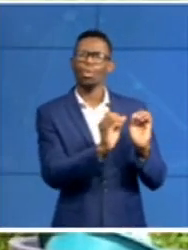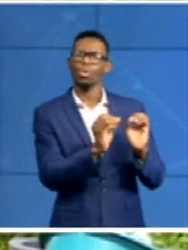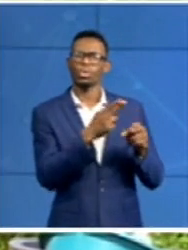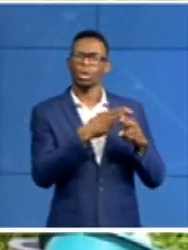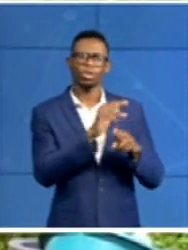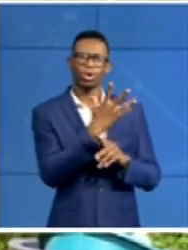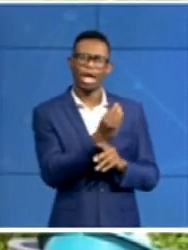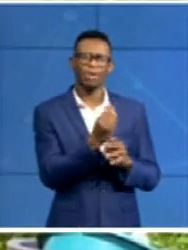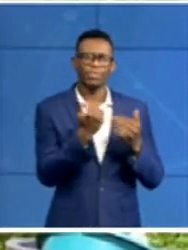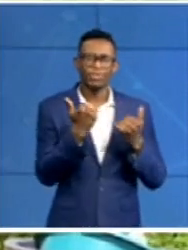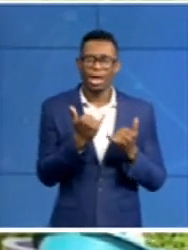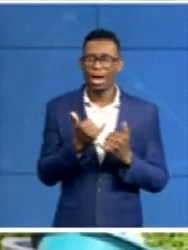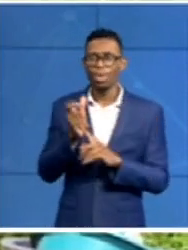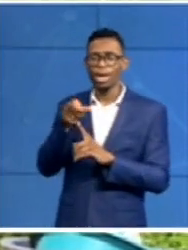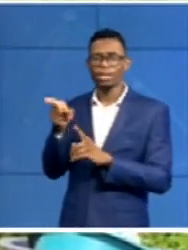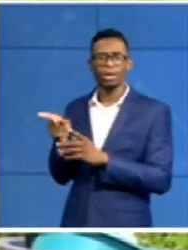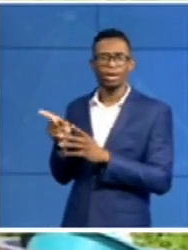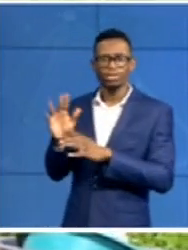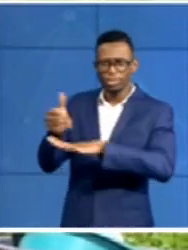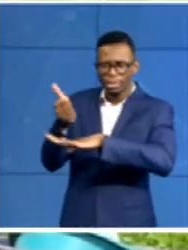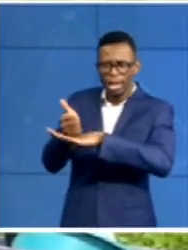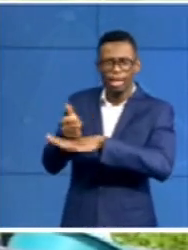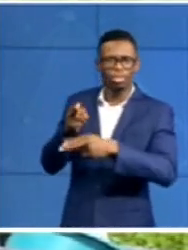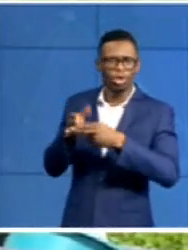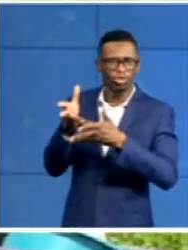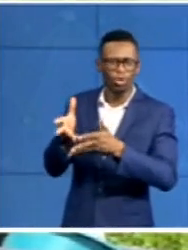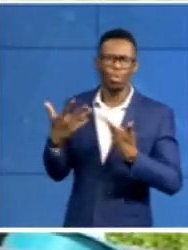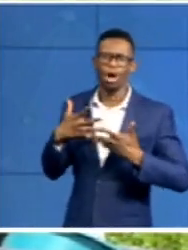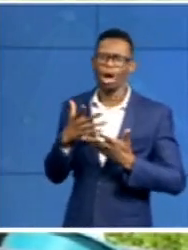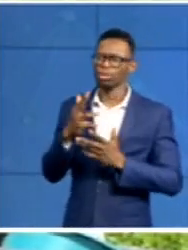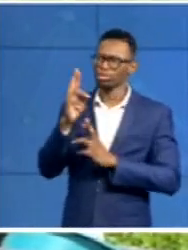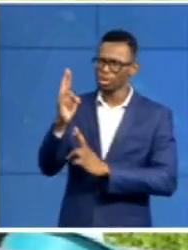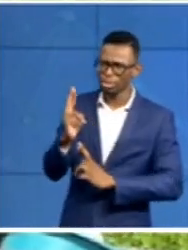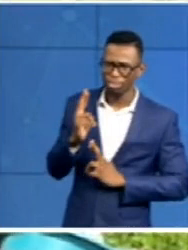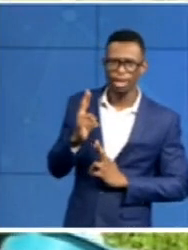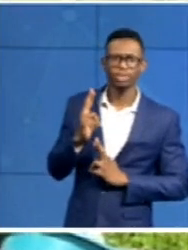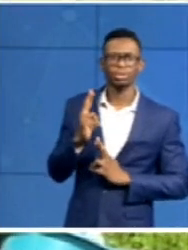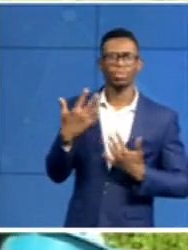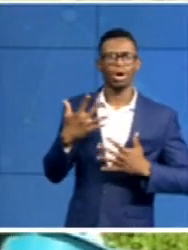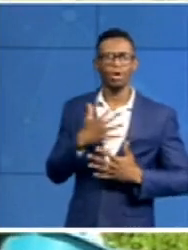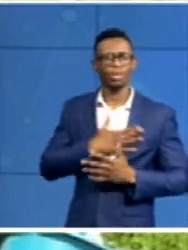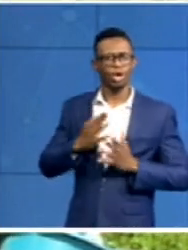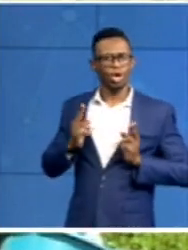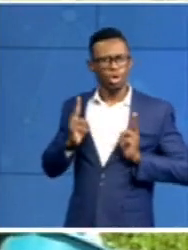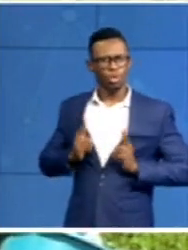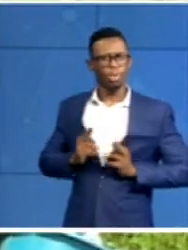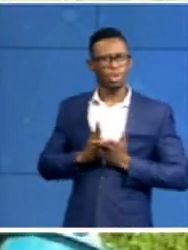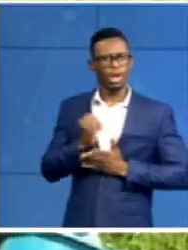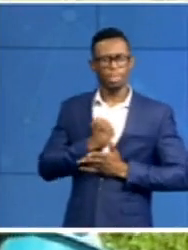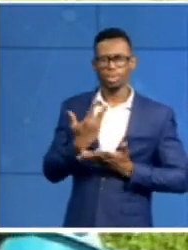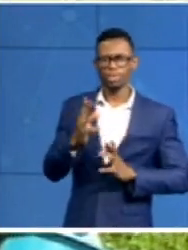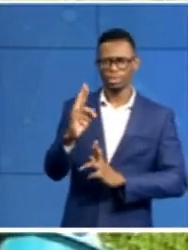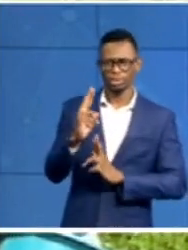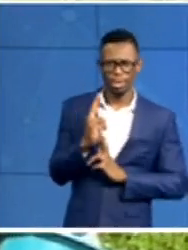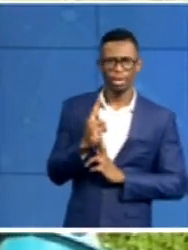She now feels that she's respected by the community around, especially the neighbors, because she had to go to the neighbors just